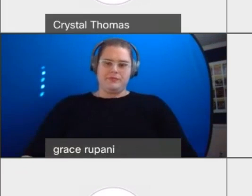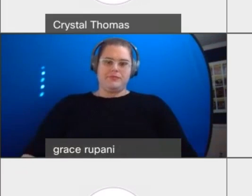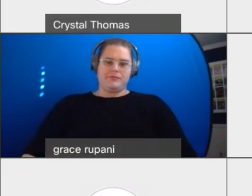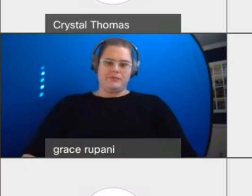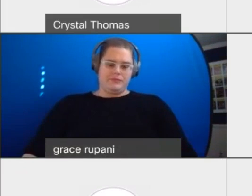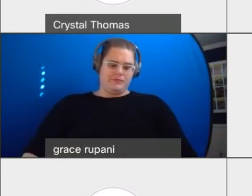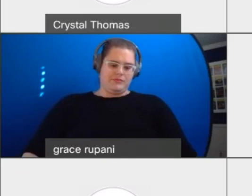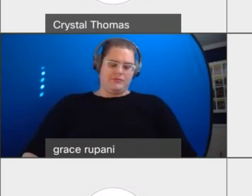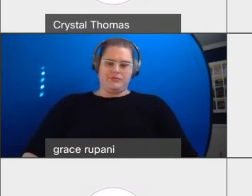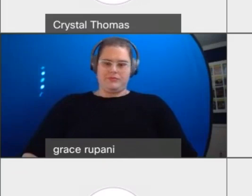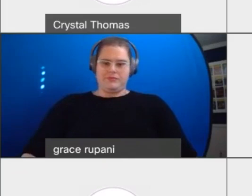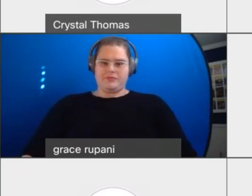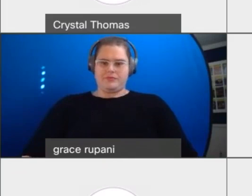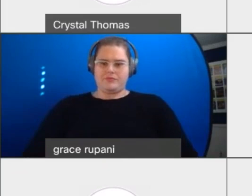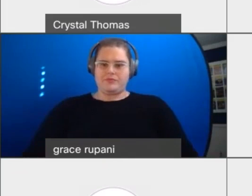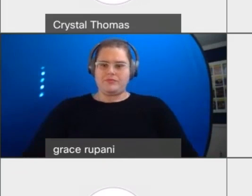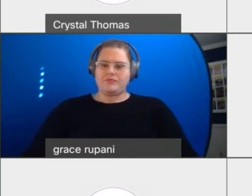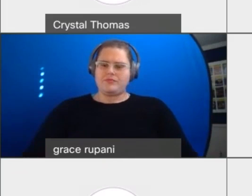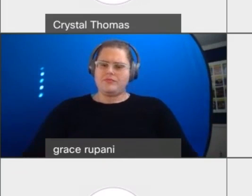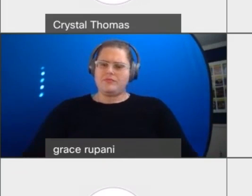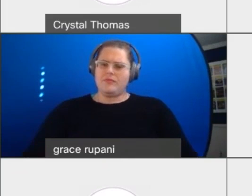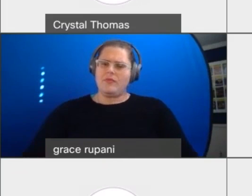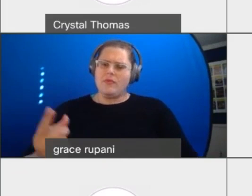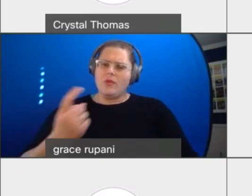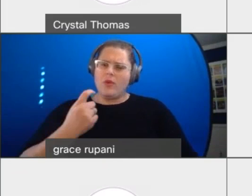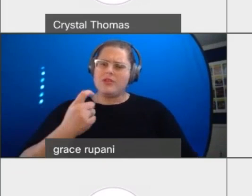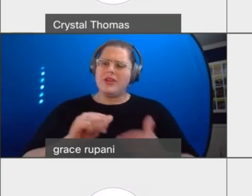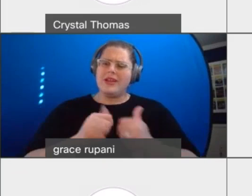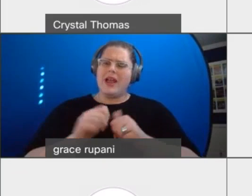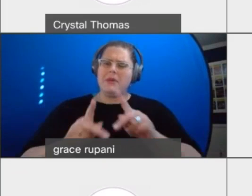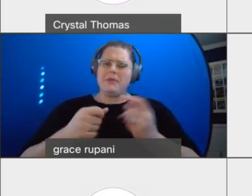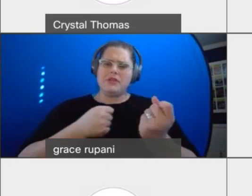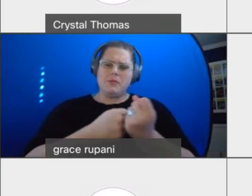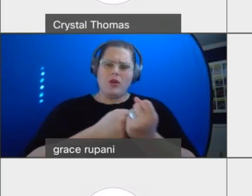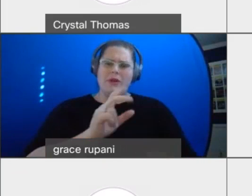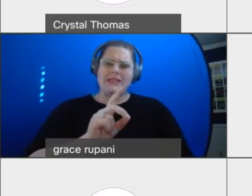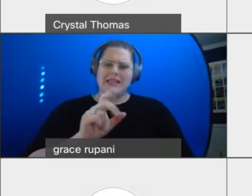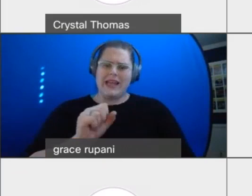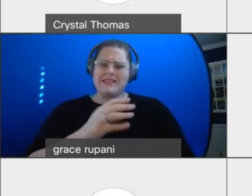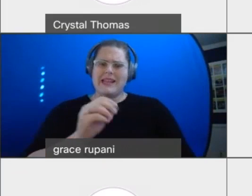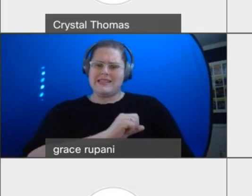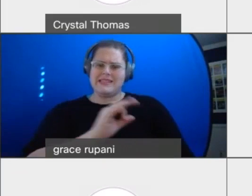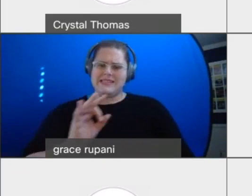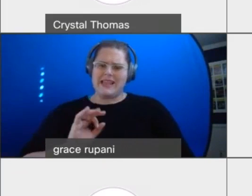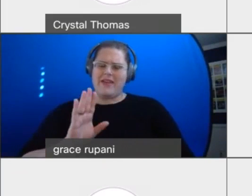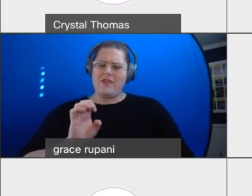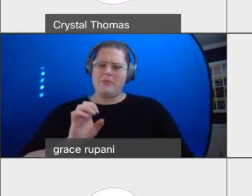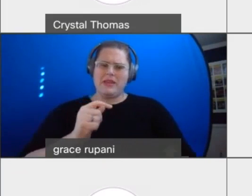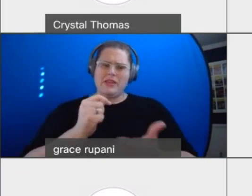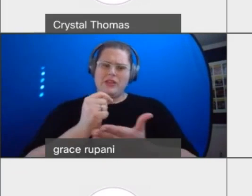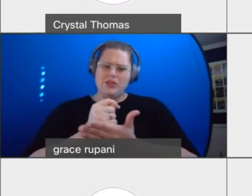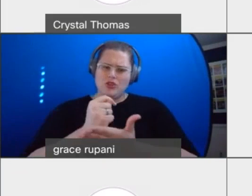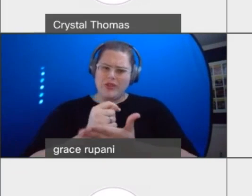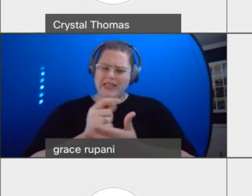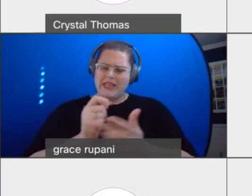And there's a question of how will people supported by DDS and their staff be treated with regard to the vaccine.